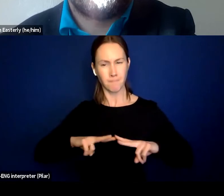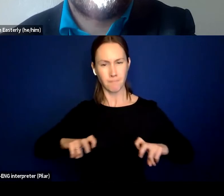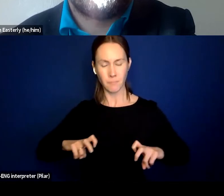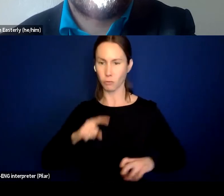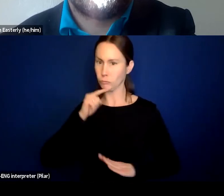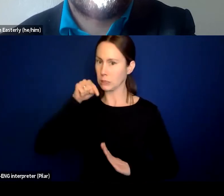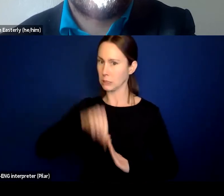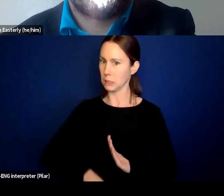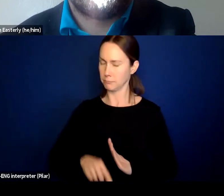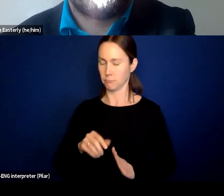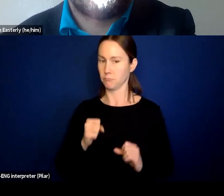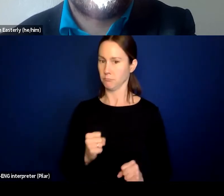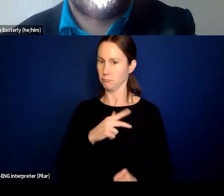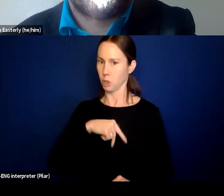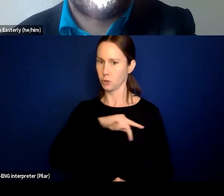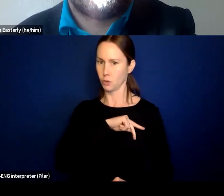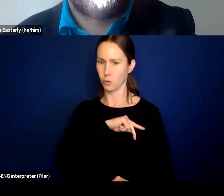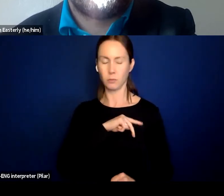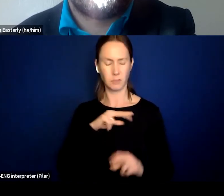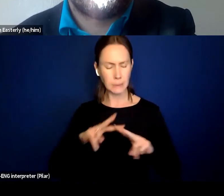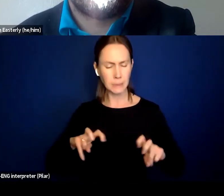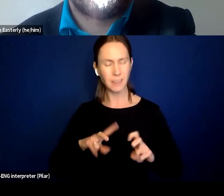level the role that disability and